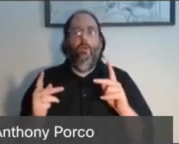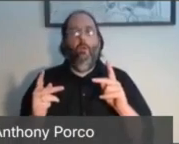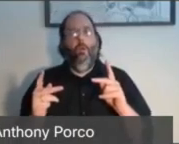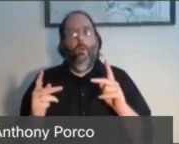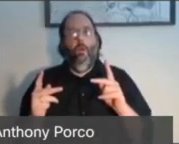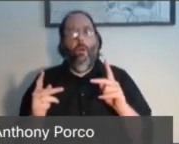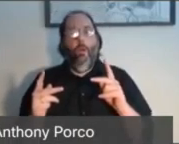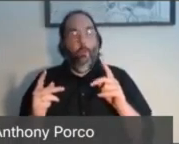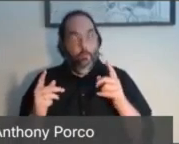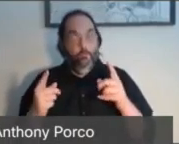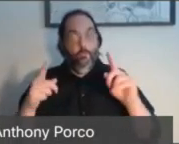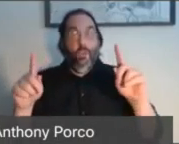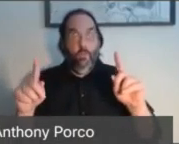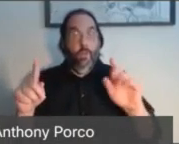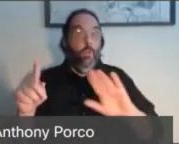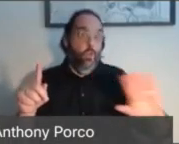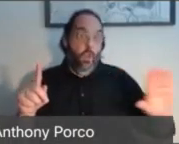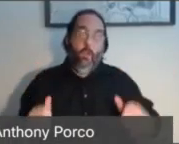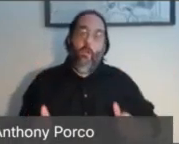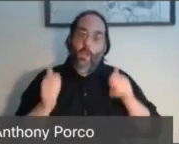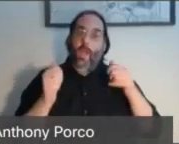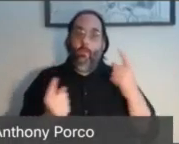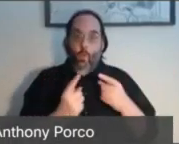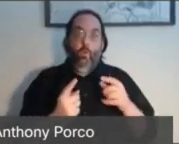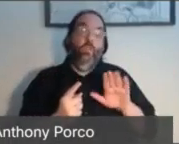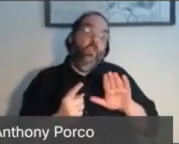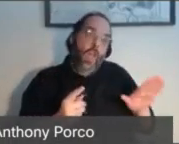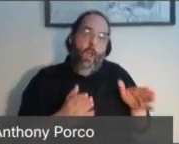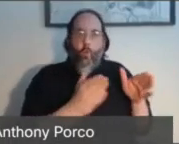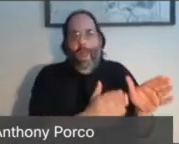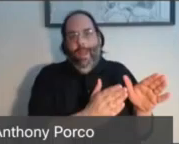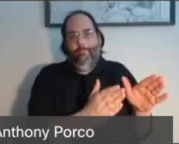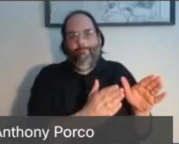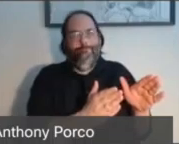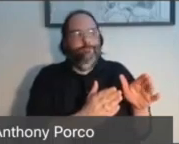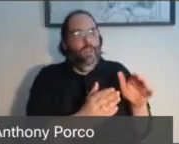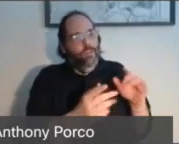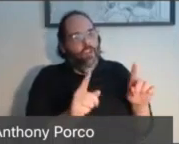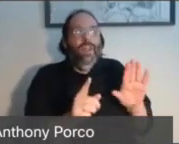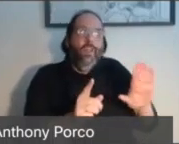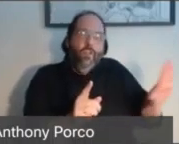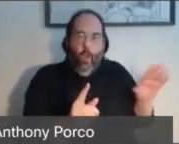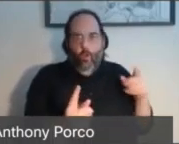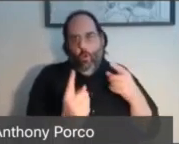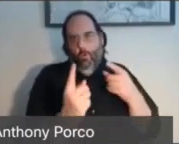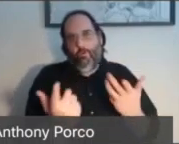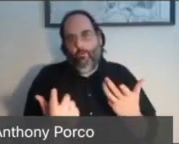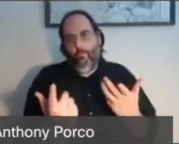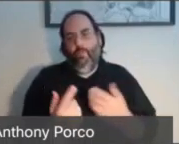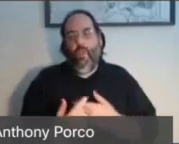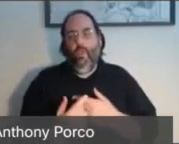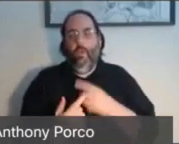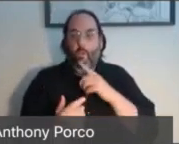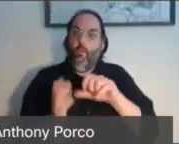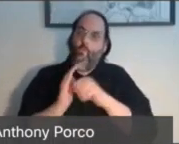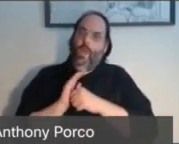you know, achieving life their way and achieving the goals that they have. You know, it's impressive